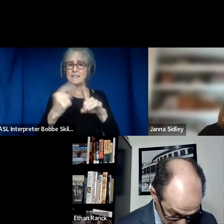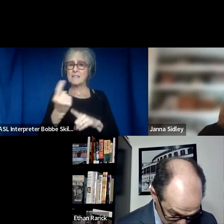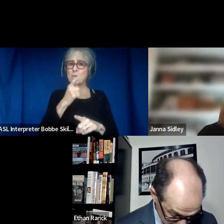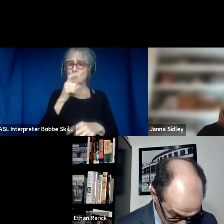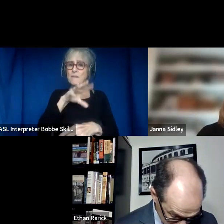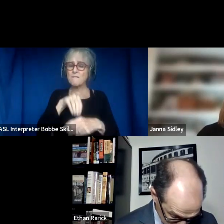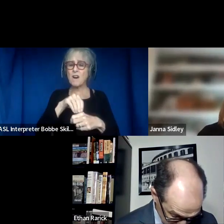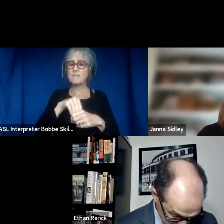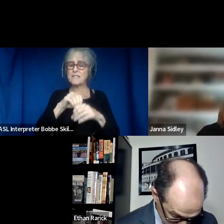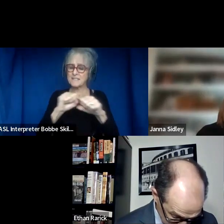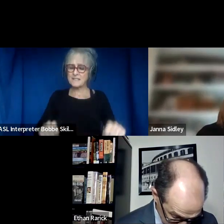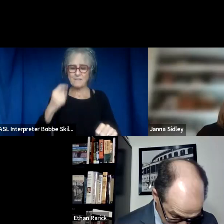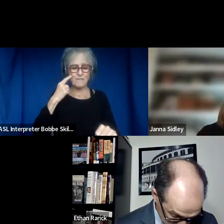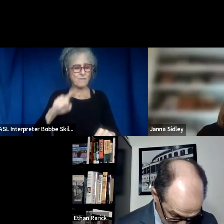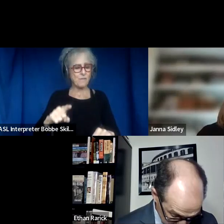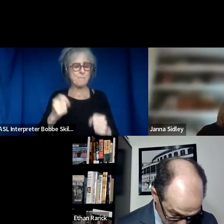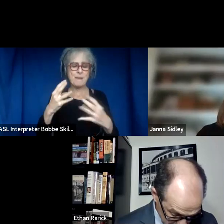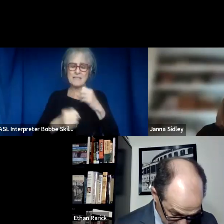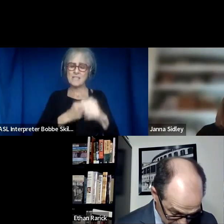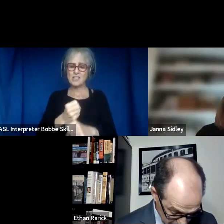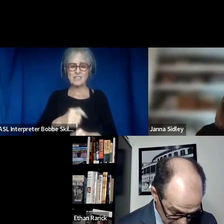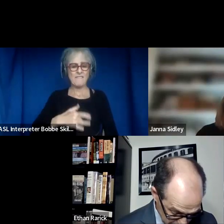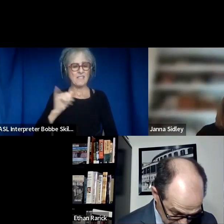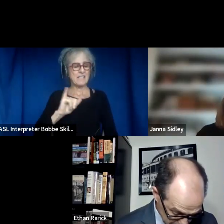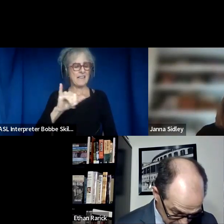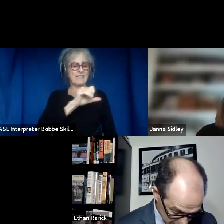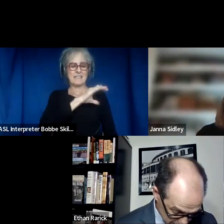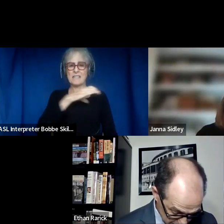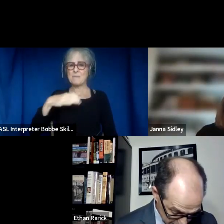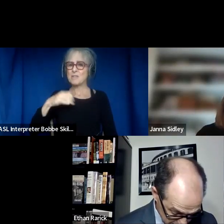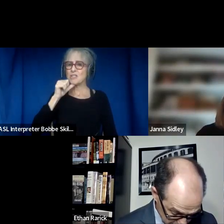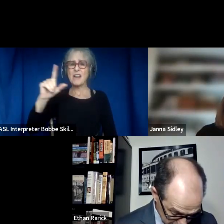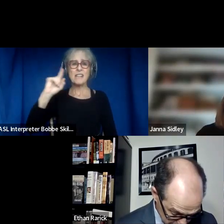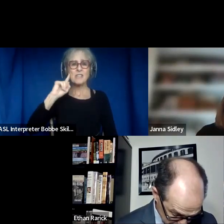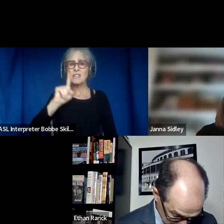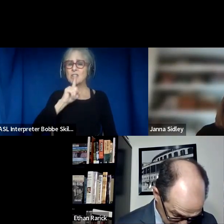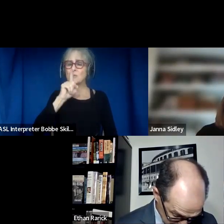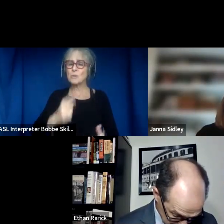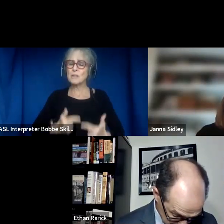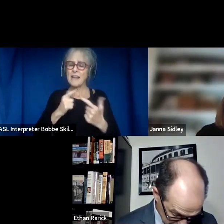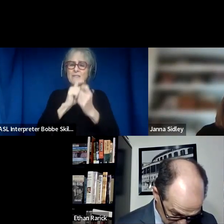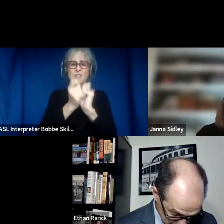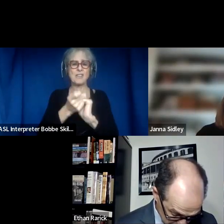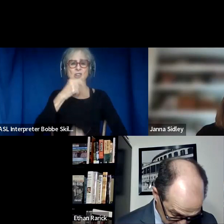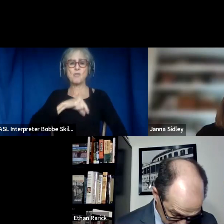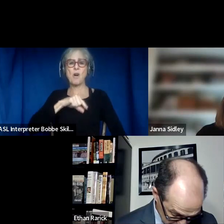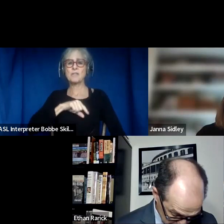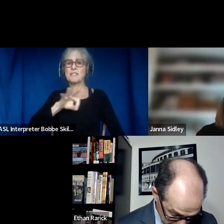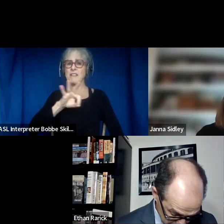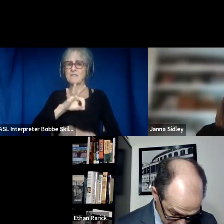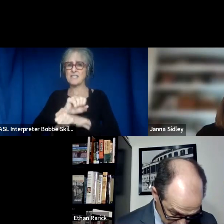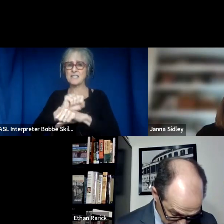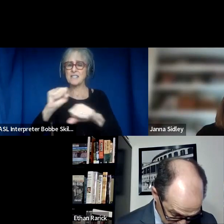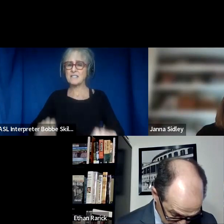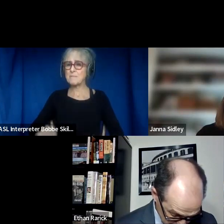do fear that the commission is not hearing some of the true life-changing positive qualities of our system. My family is a testament to this, and I